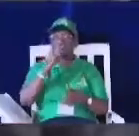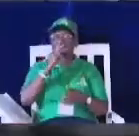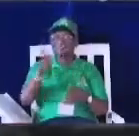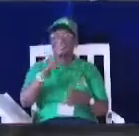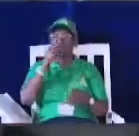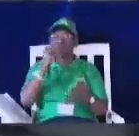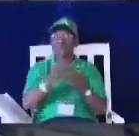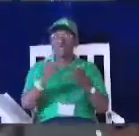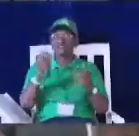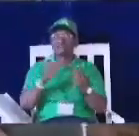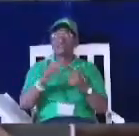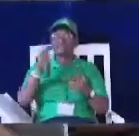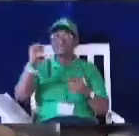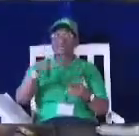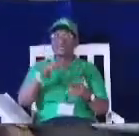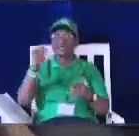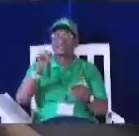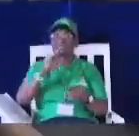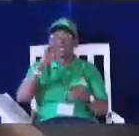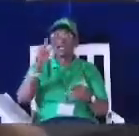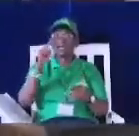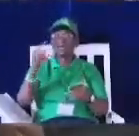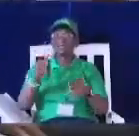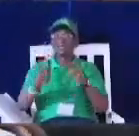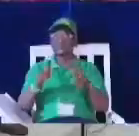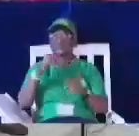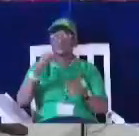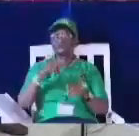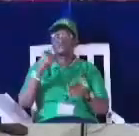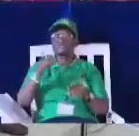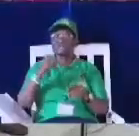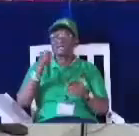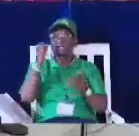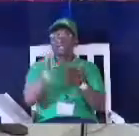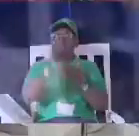And they are the people who say amen, not her.